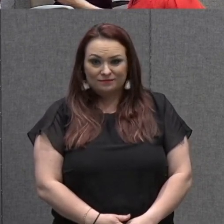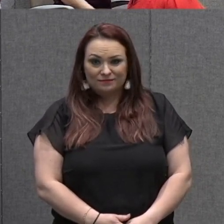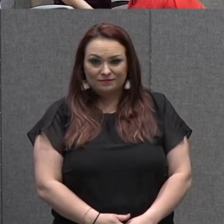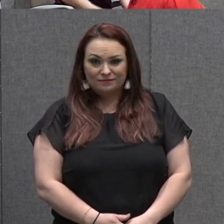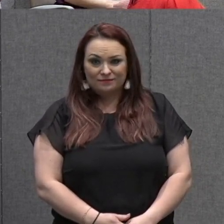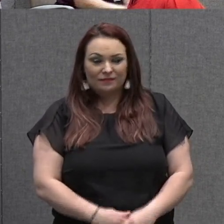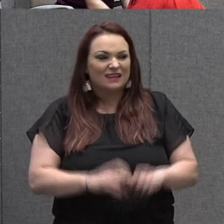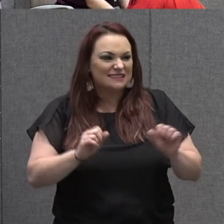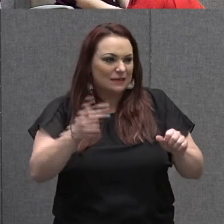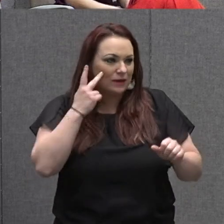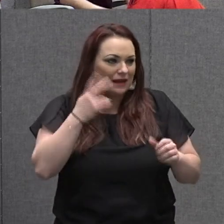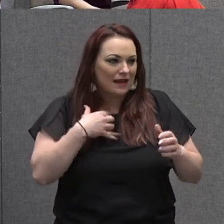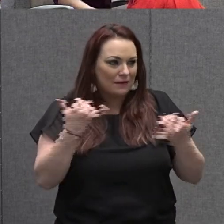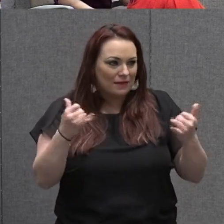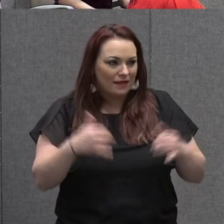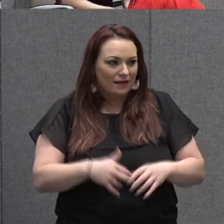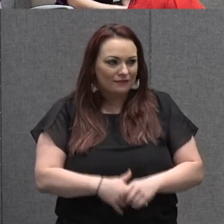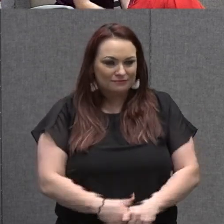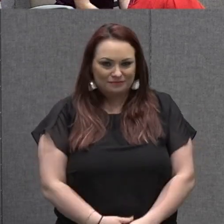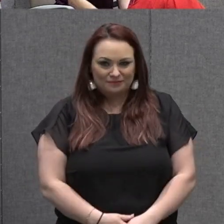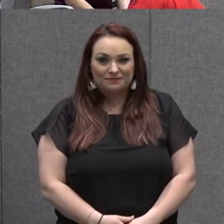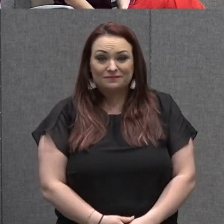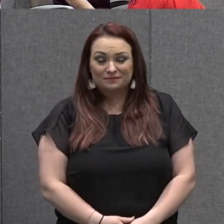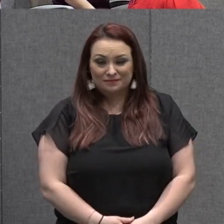Let's see what I can add in.